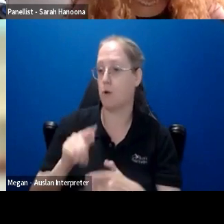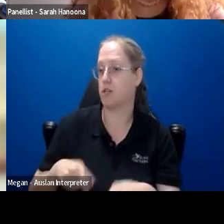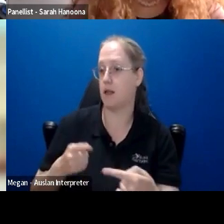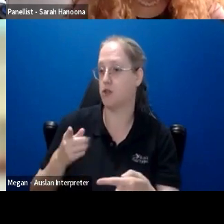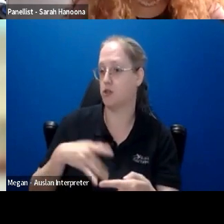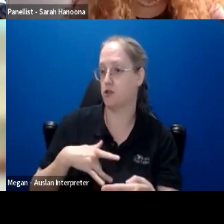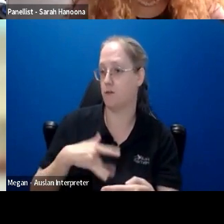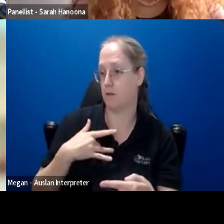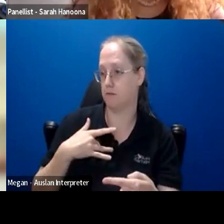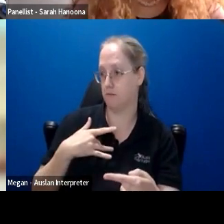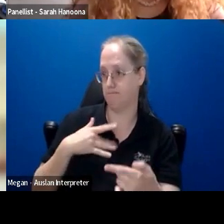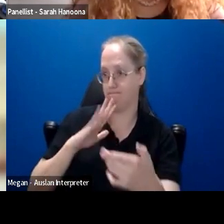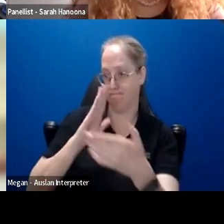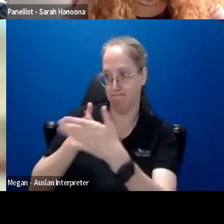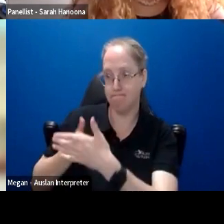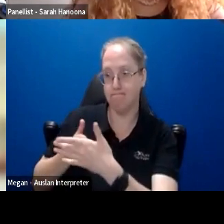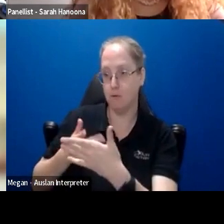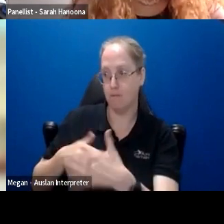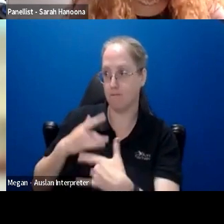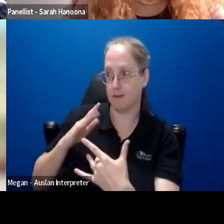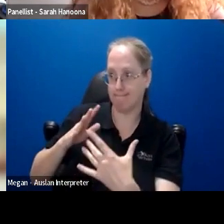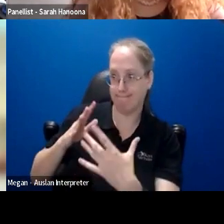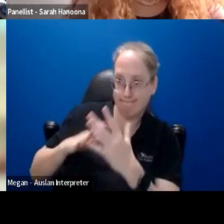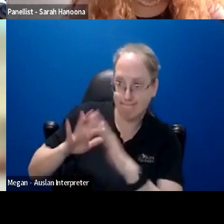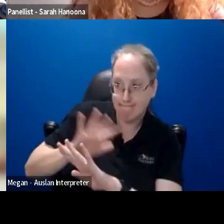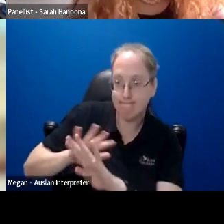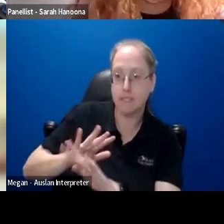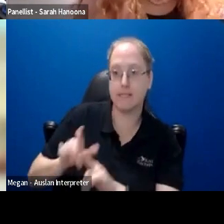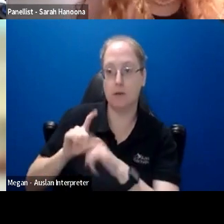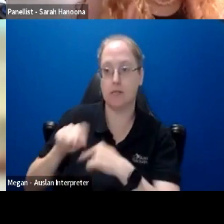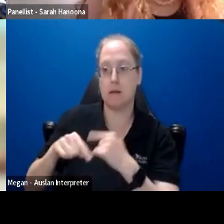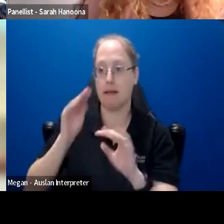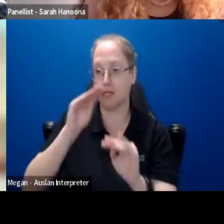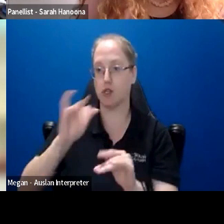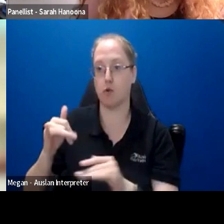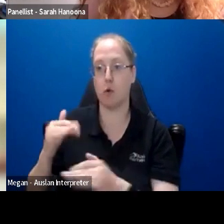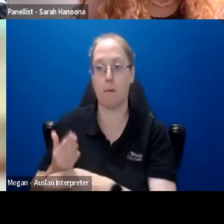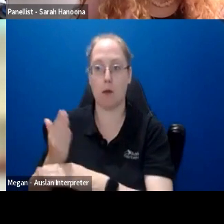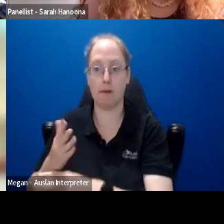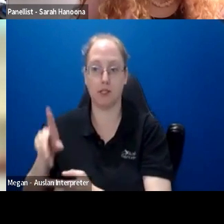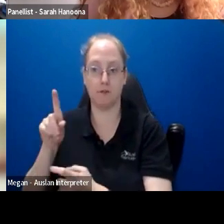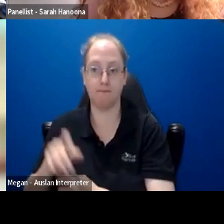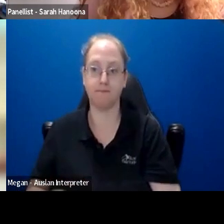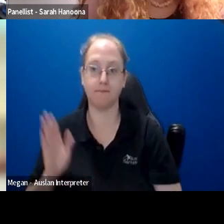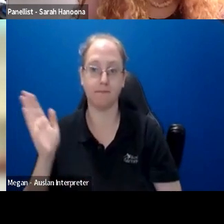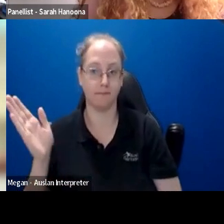you faced around education and employment? I similarly